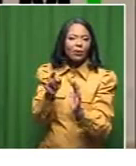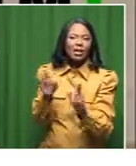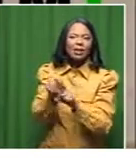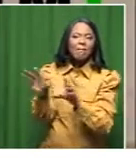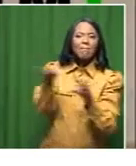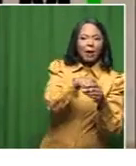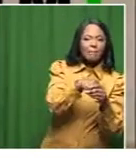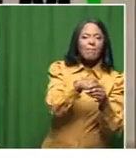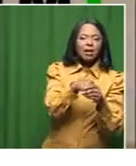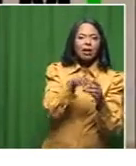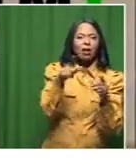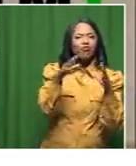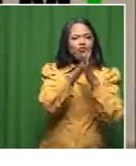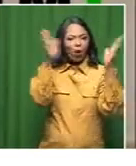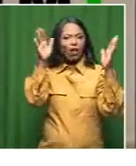into the broader